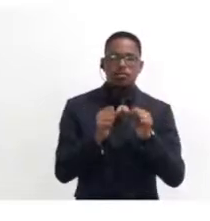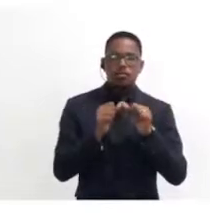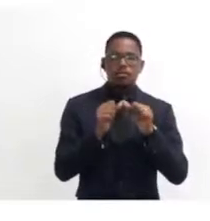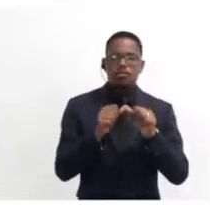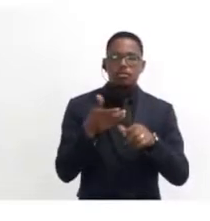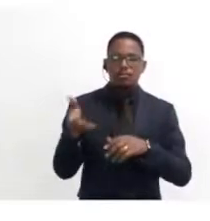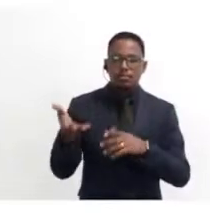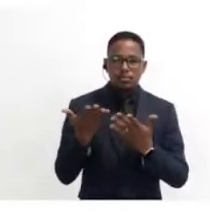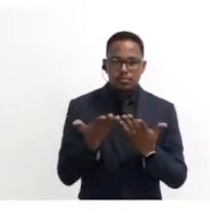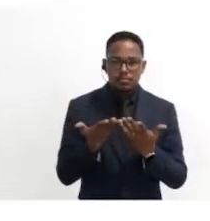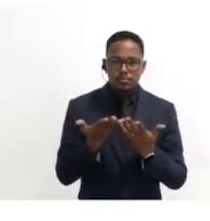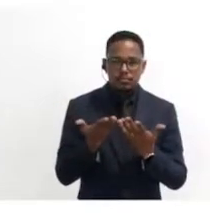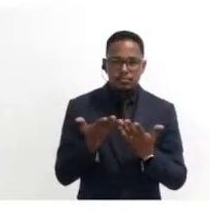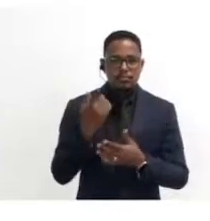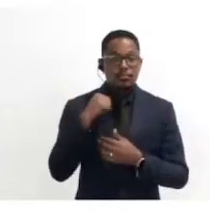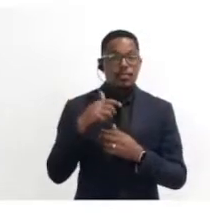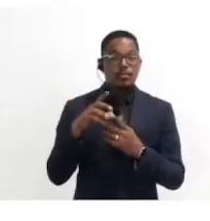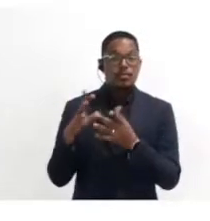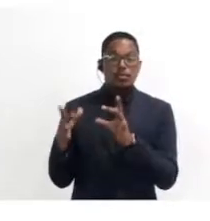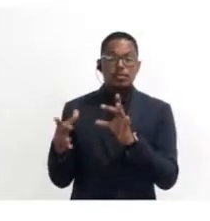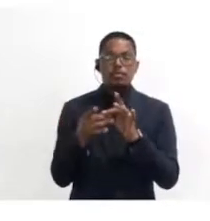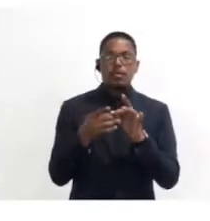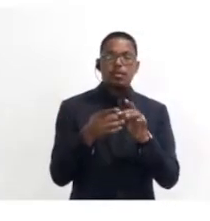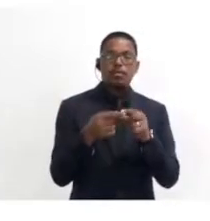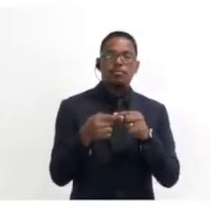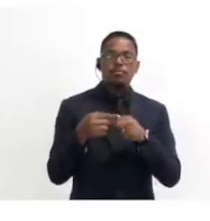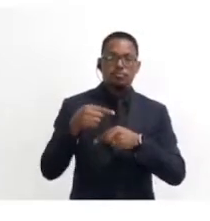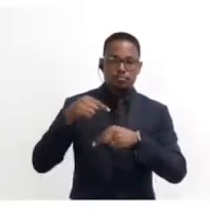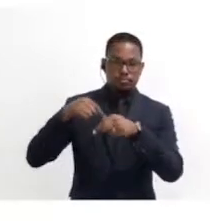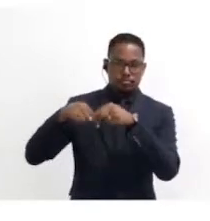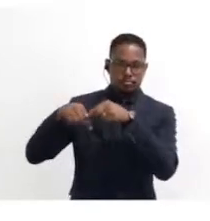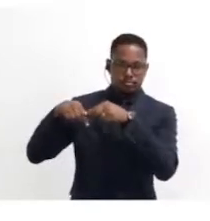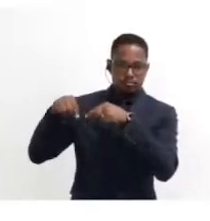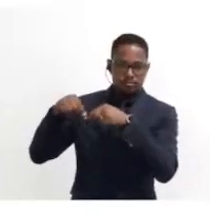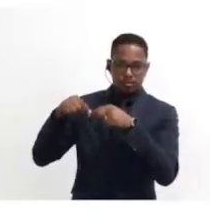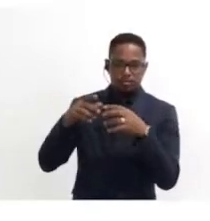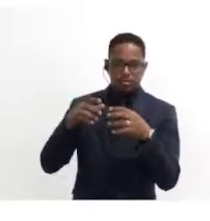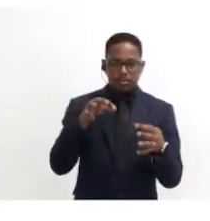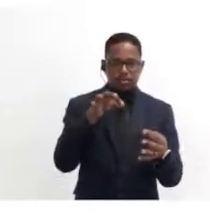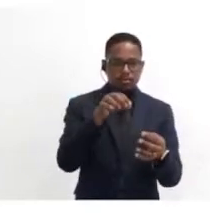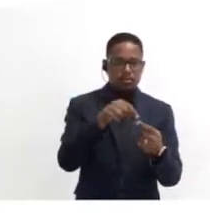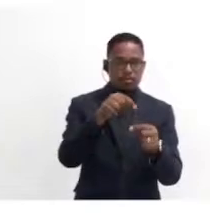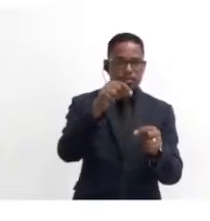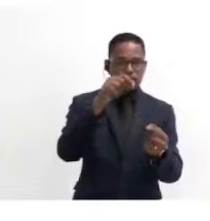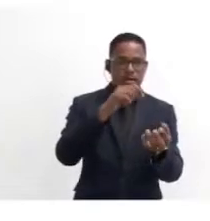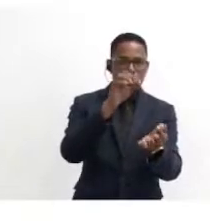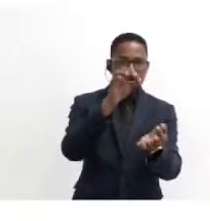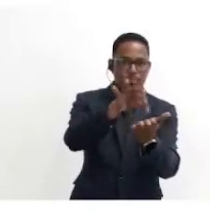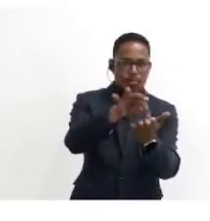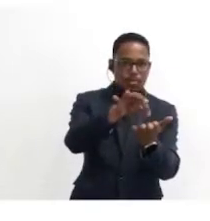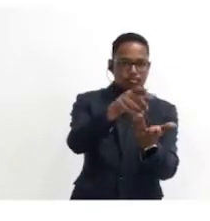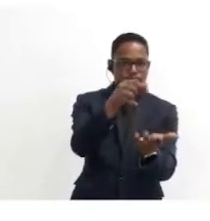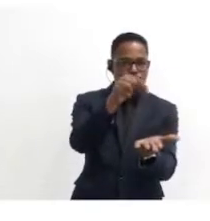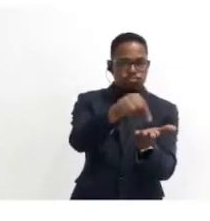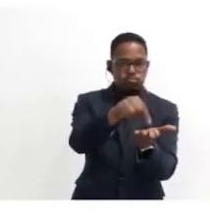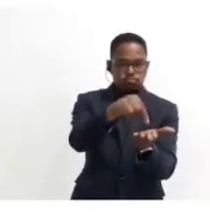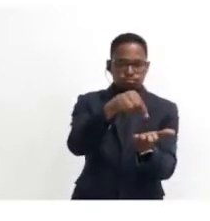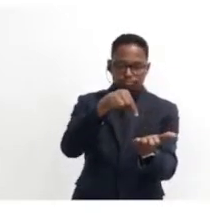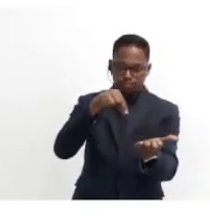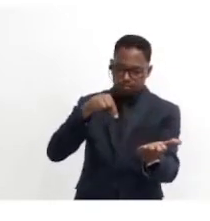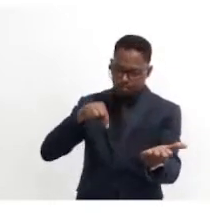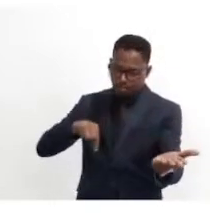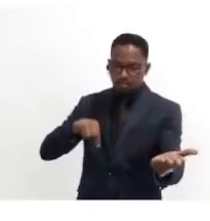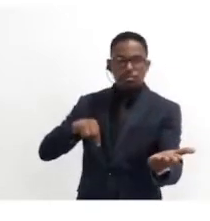But essentially you put down the ball part of the bond on a bond pad first, and then instead